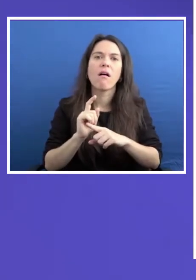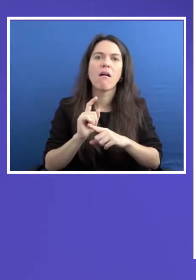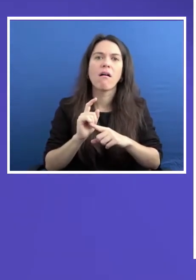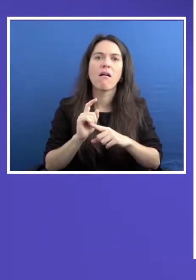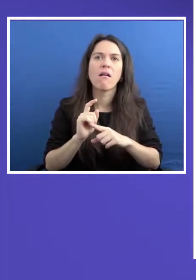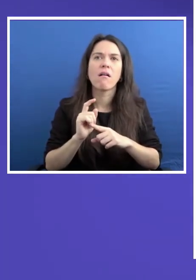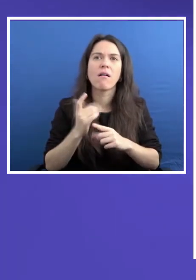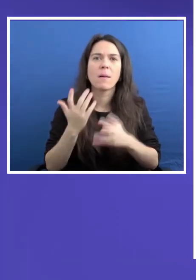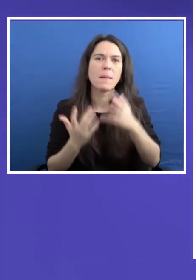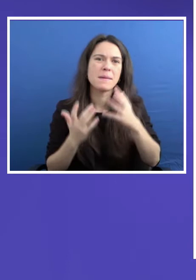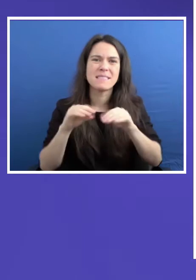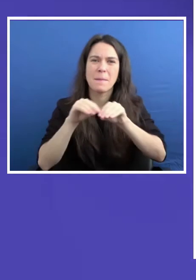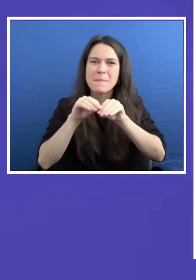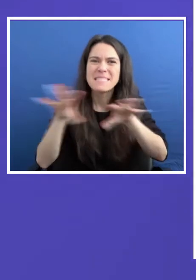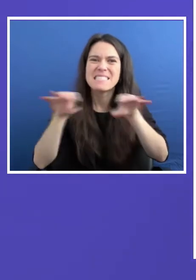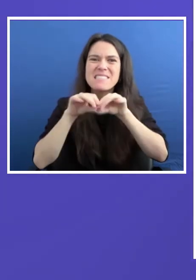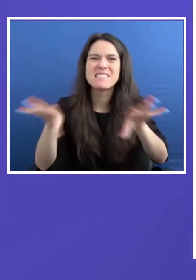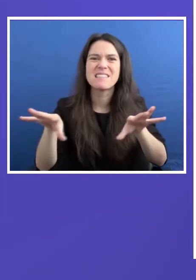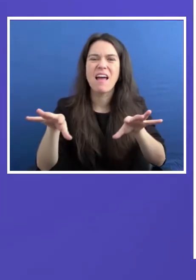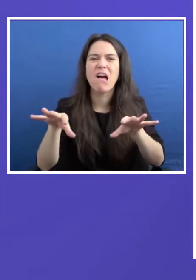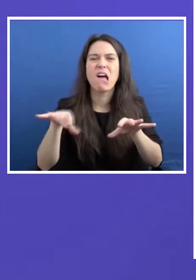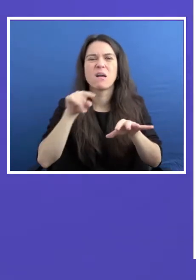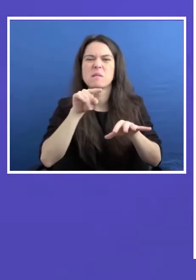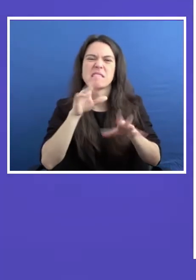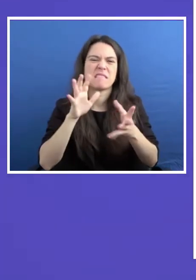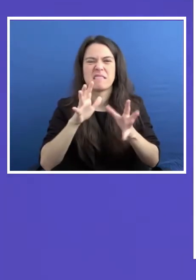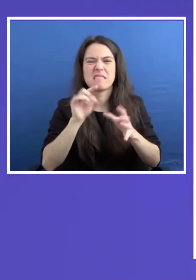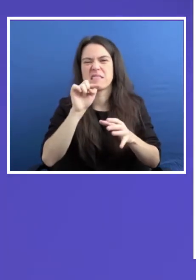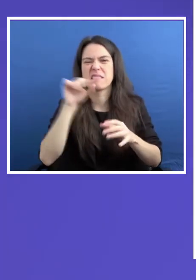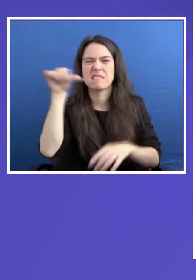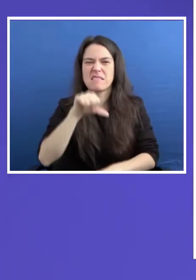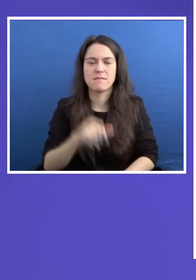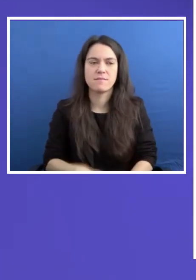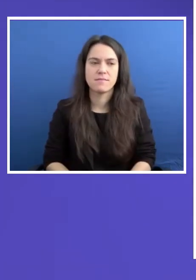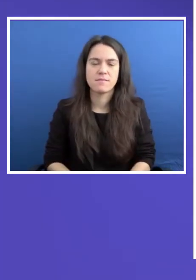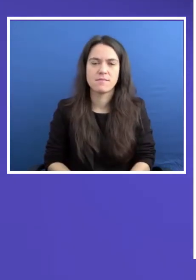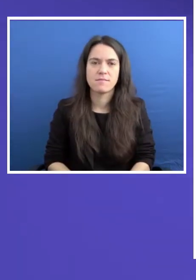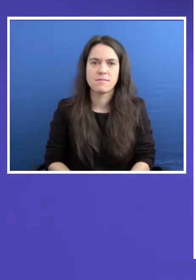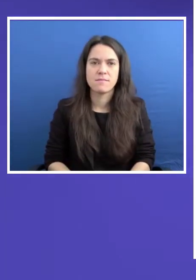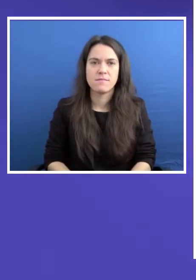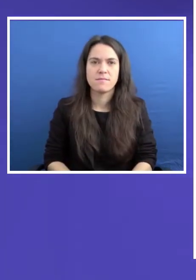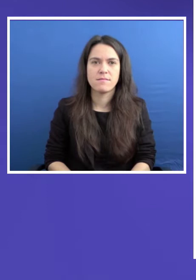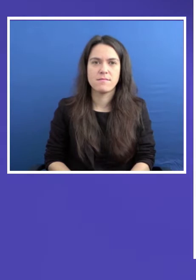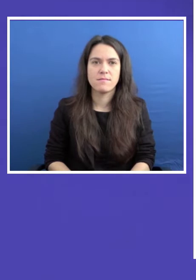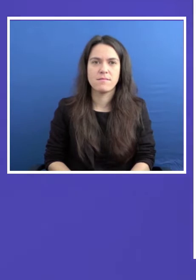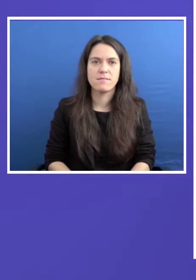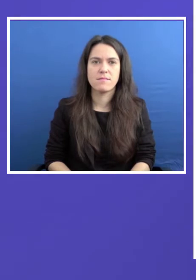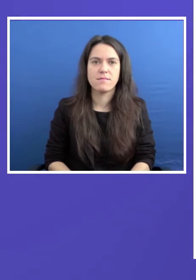media institutions. We must be supportive of each other. Actually, there must